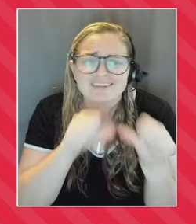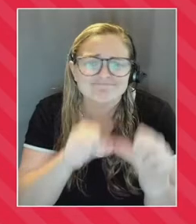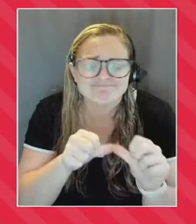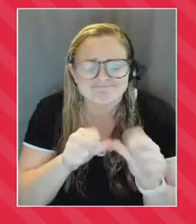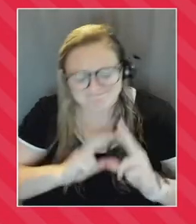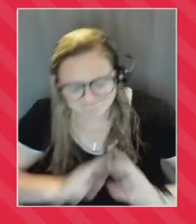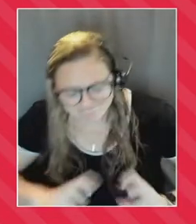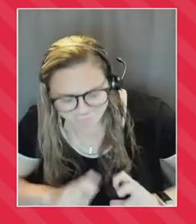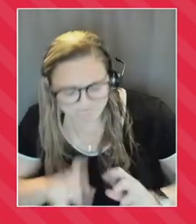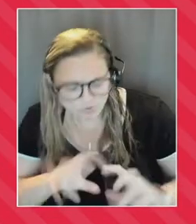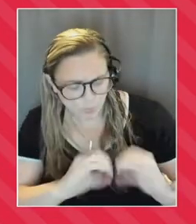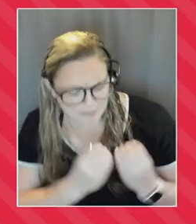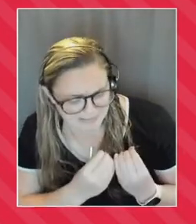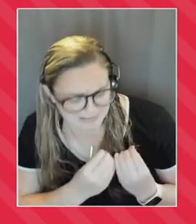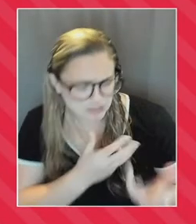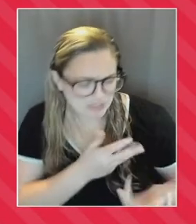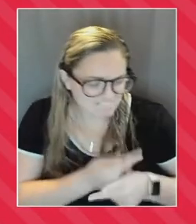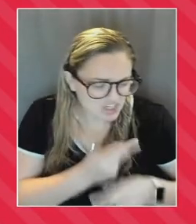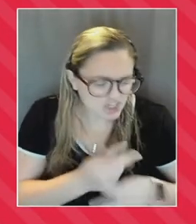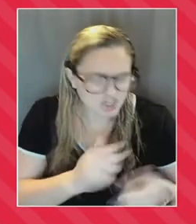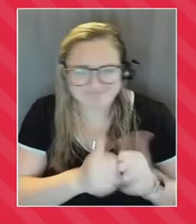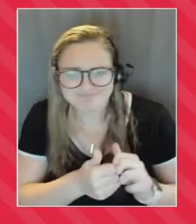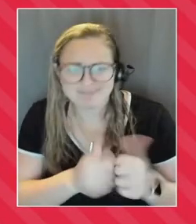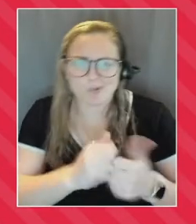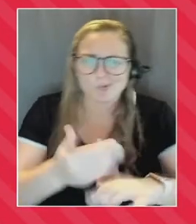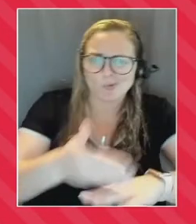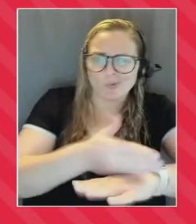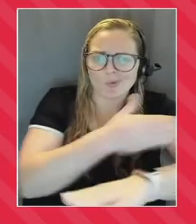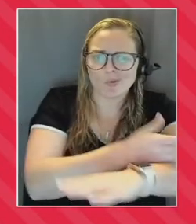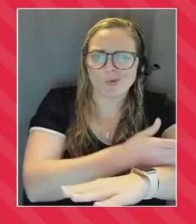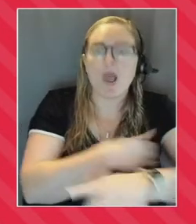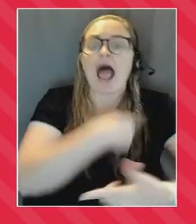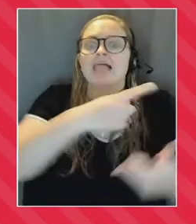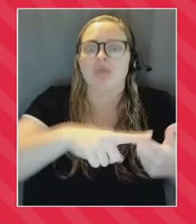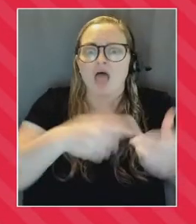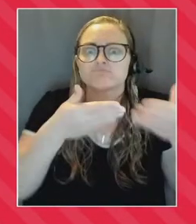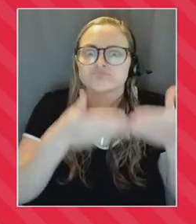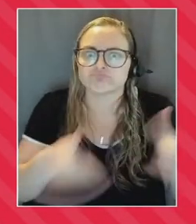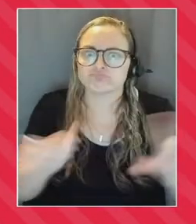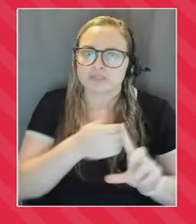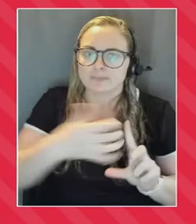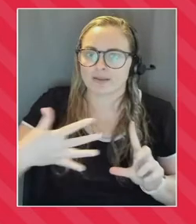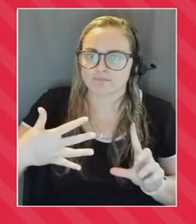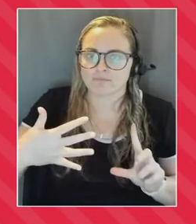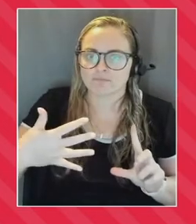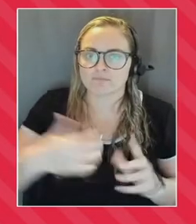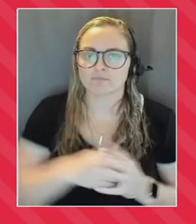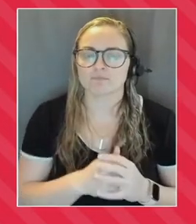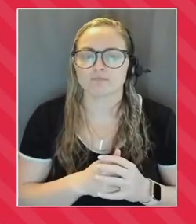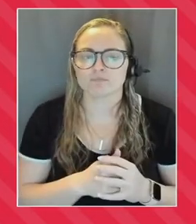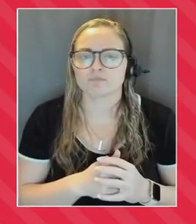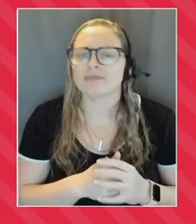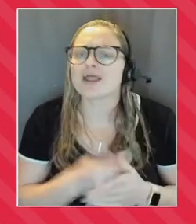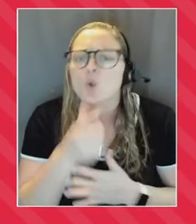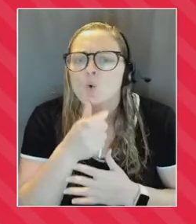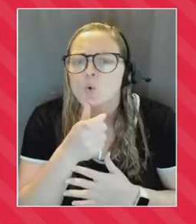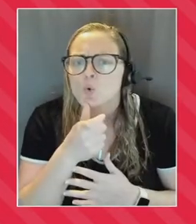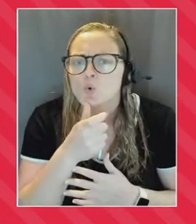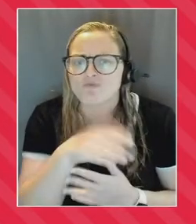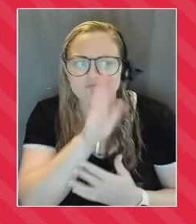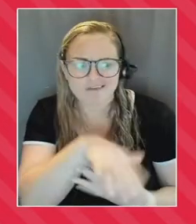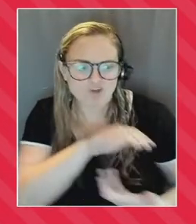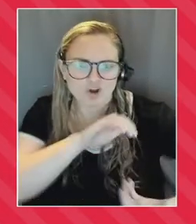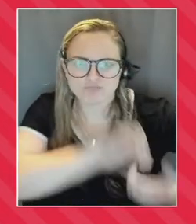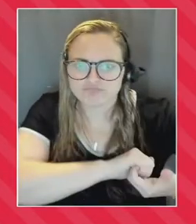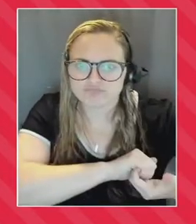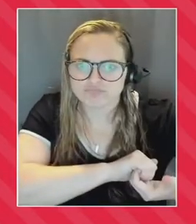your infrastructure, start inside, and then move out into the community. And then who have you not partnered with? A lot of times when I